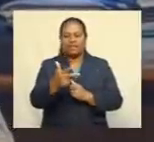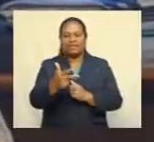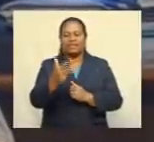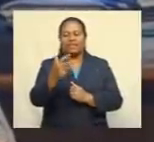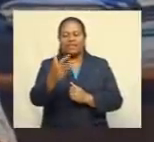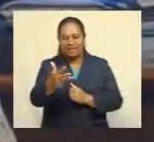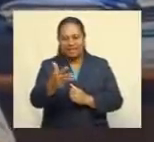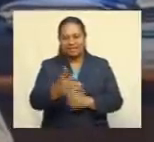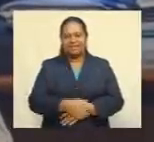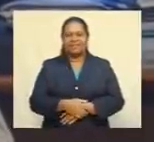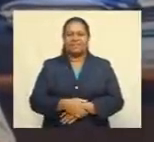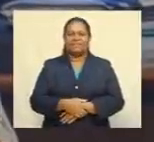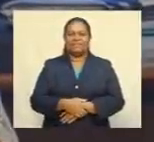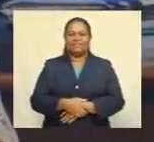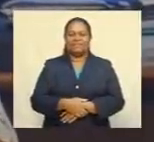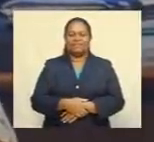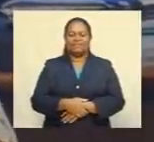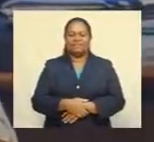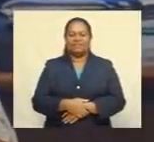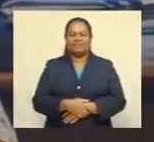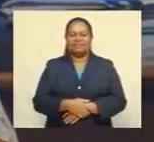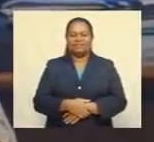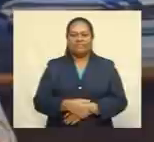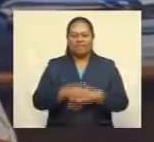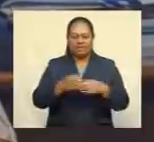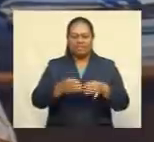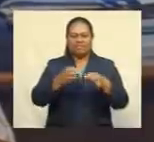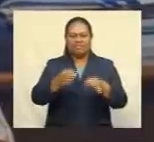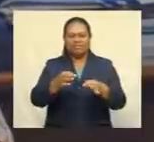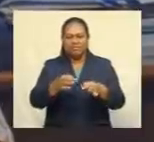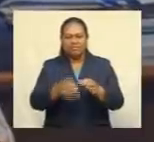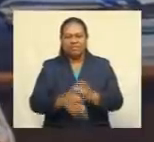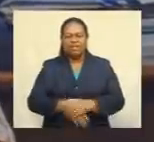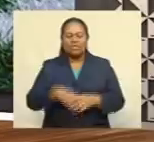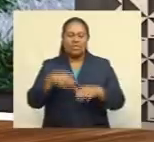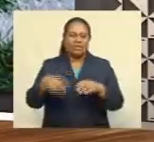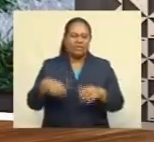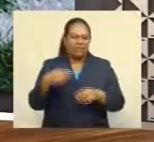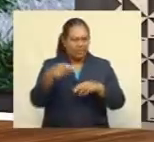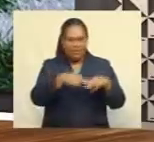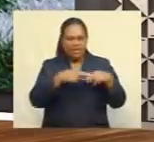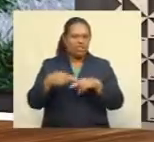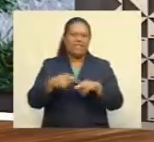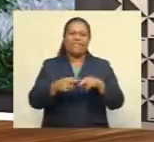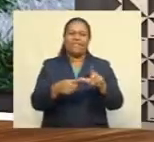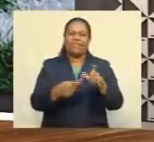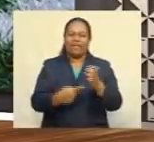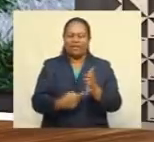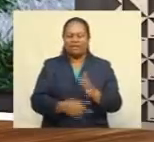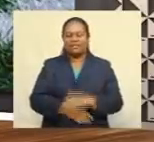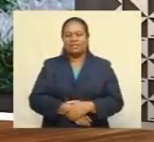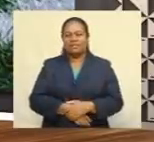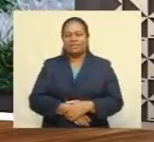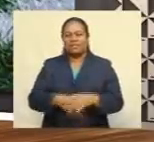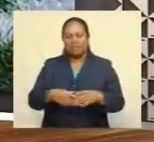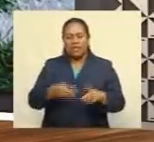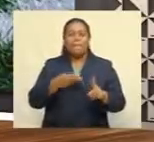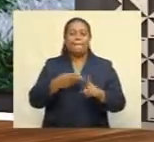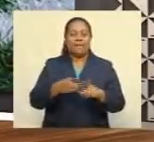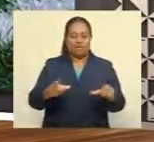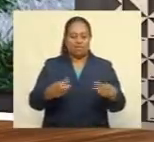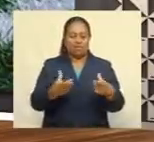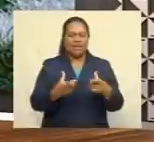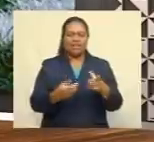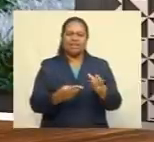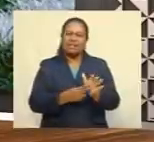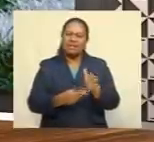week prior to the digital Fiji Fact. Complacency is a major challenge the Navua football